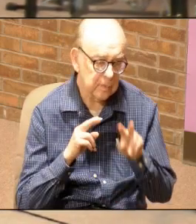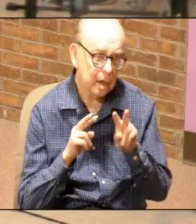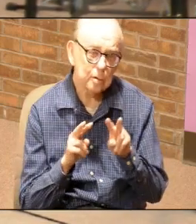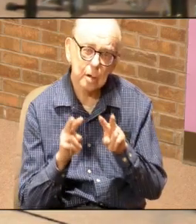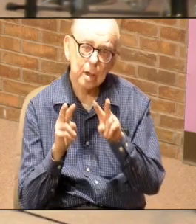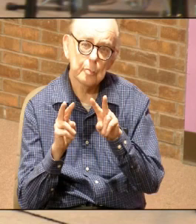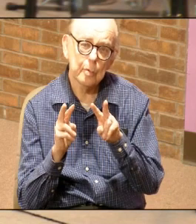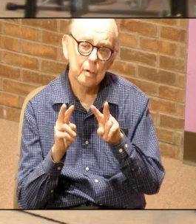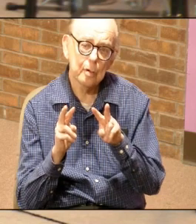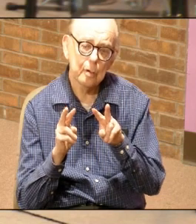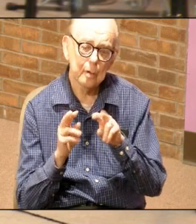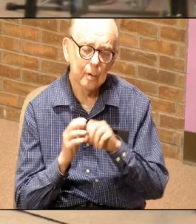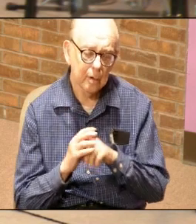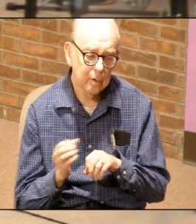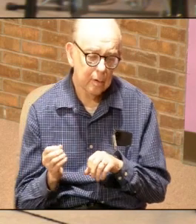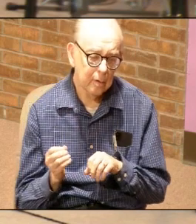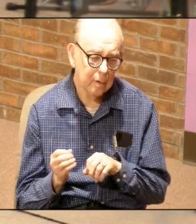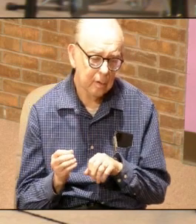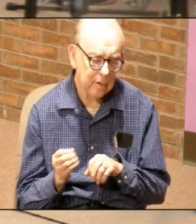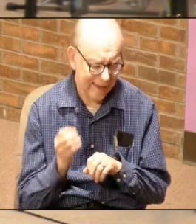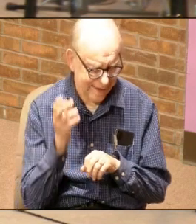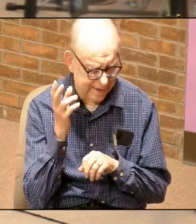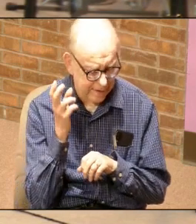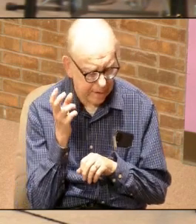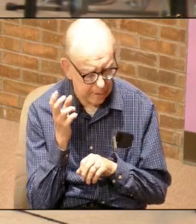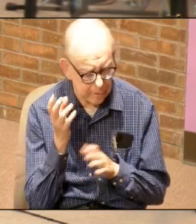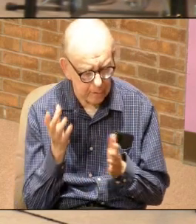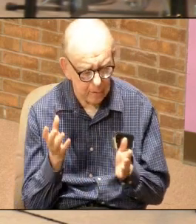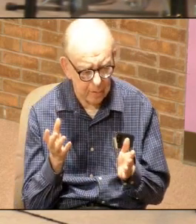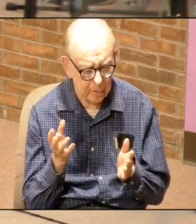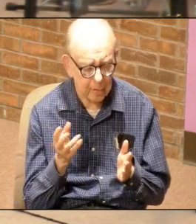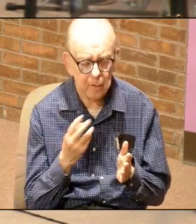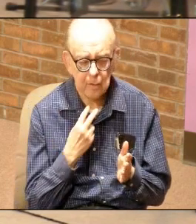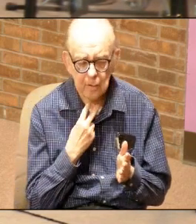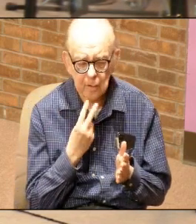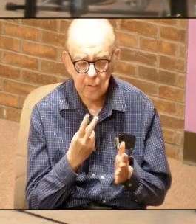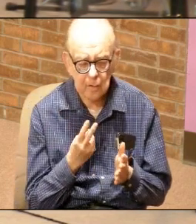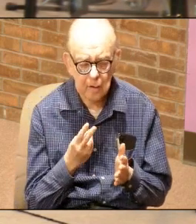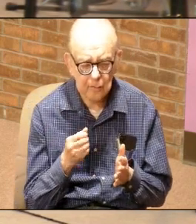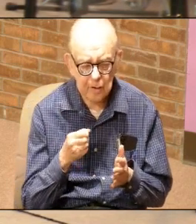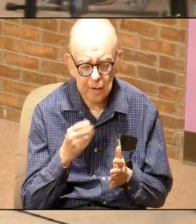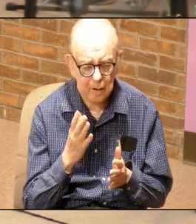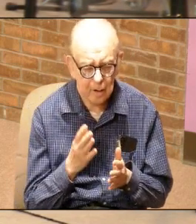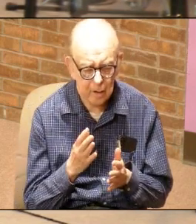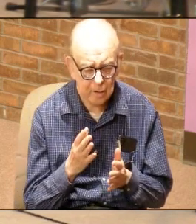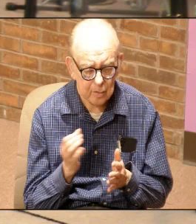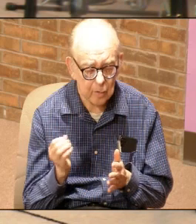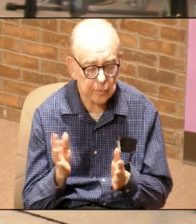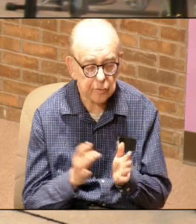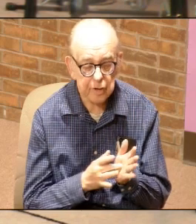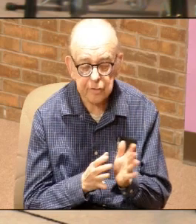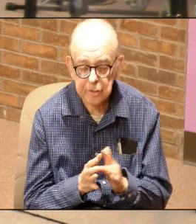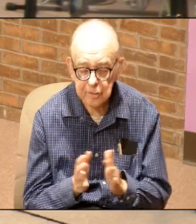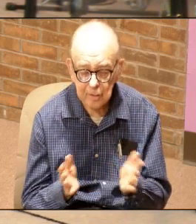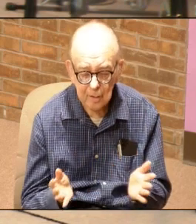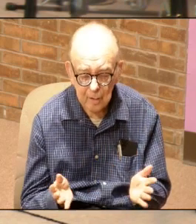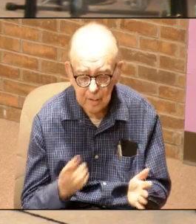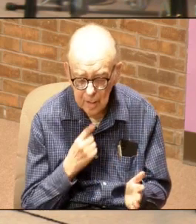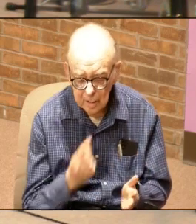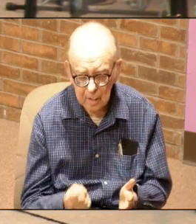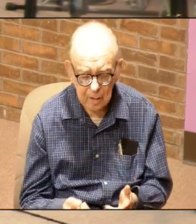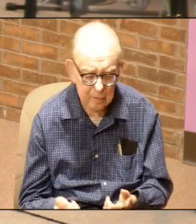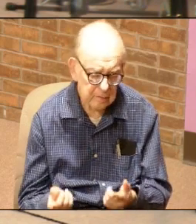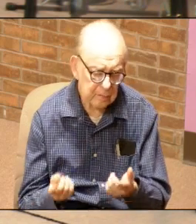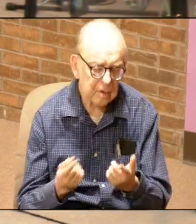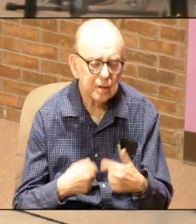up and hear the voice of God or of Jesus saying, come